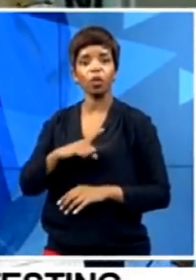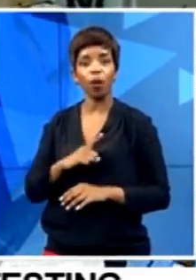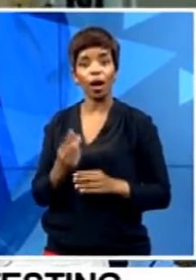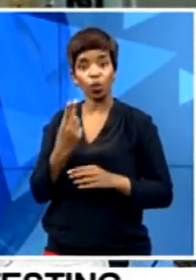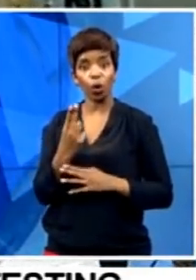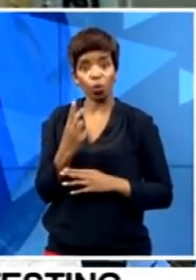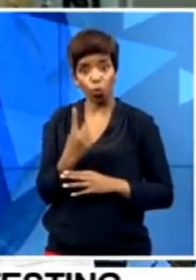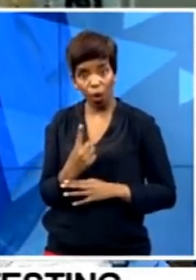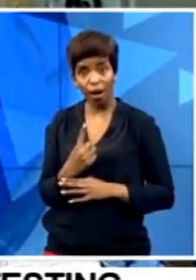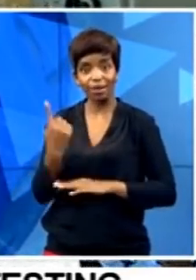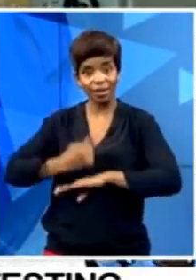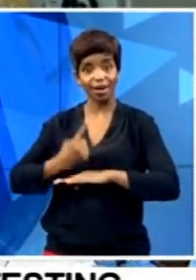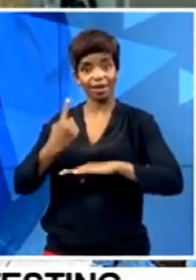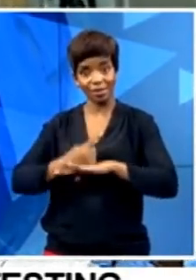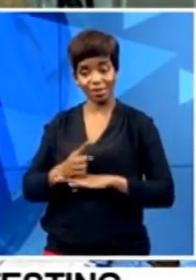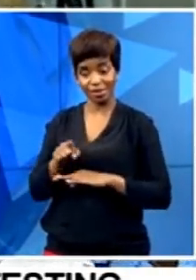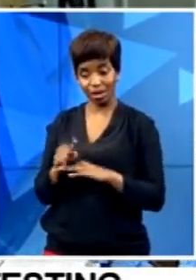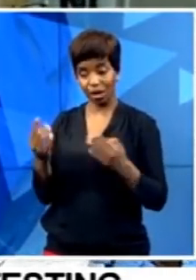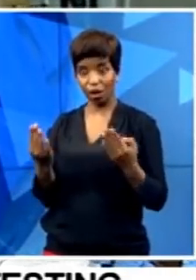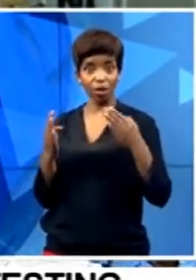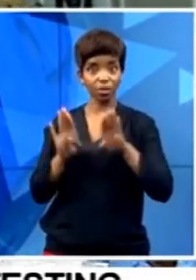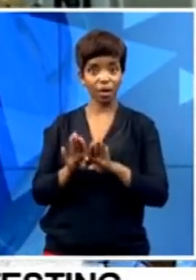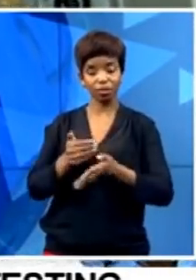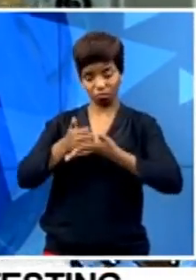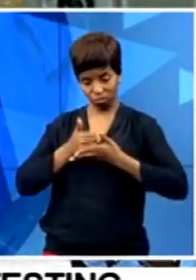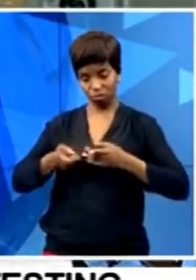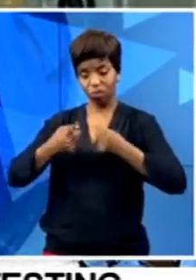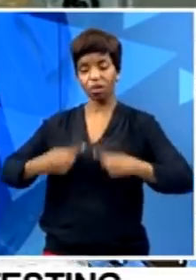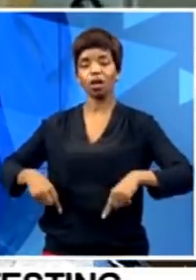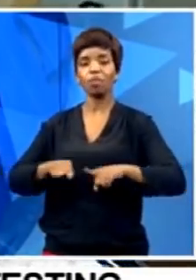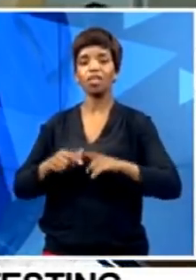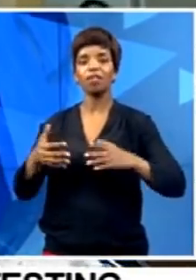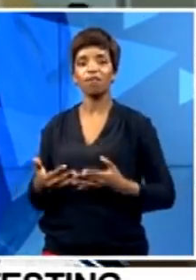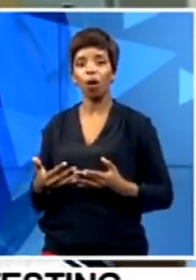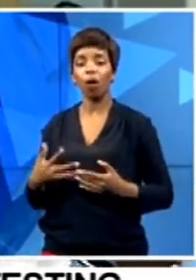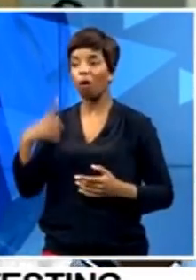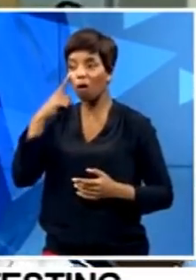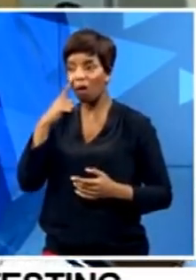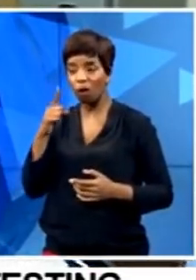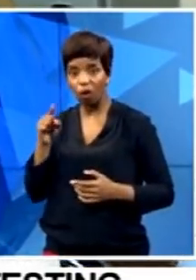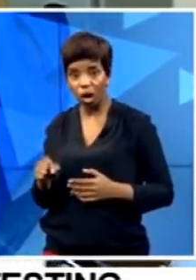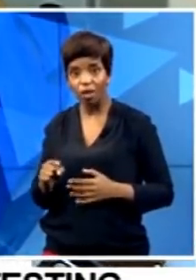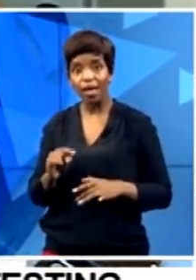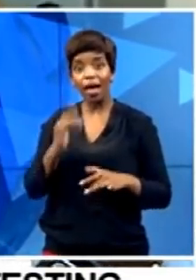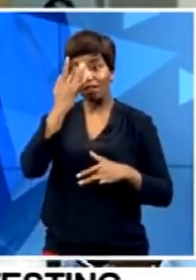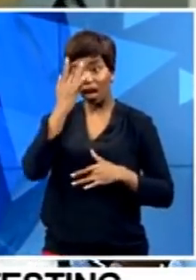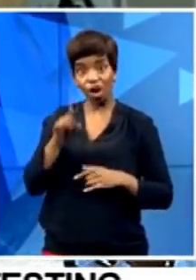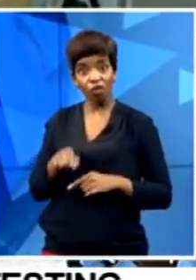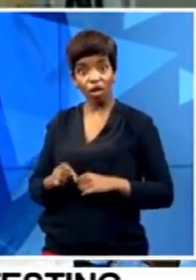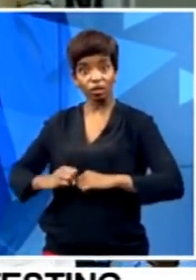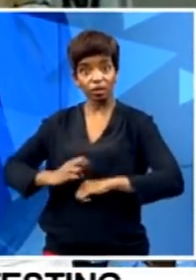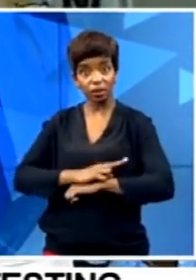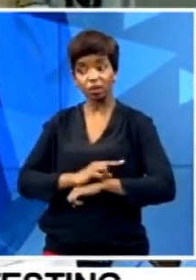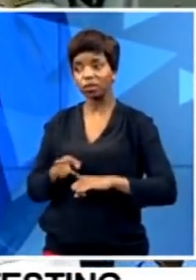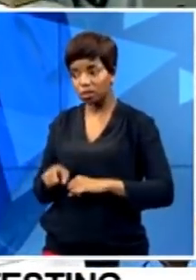fundamentally disrupt the transmission of this virus so that it doesn't move as it moves with people, as people move. So we're basically looking at that,